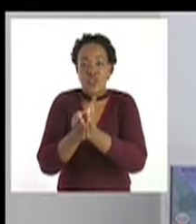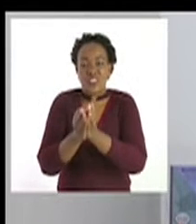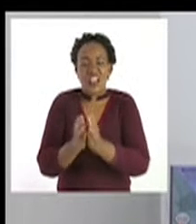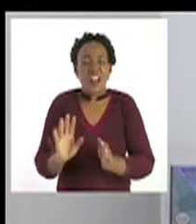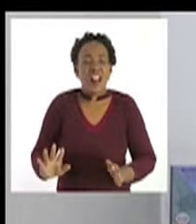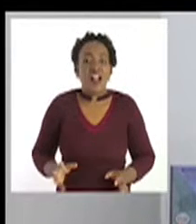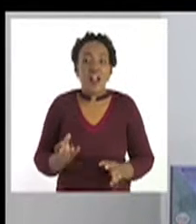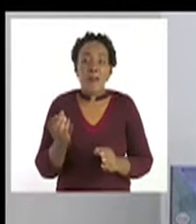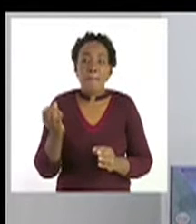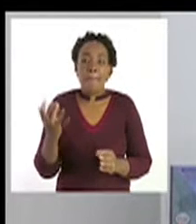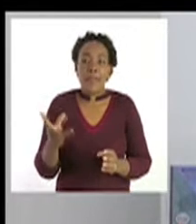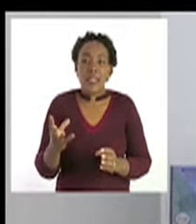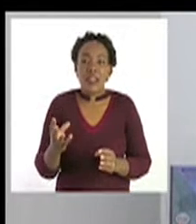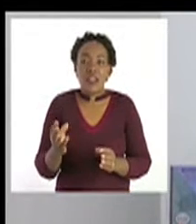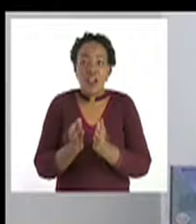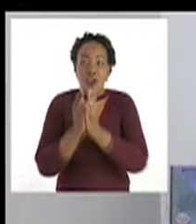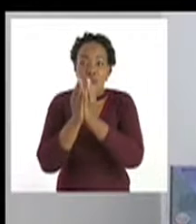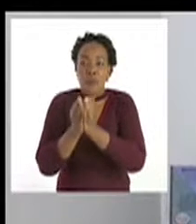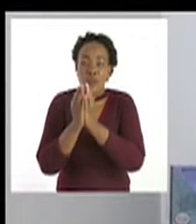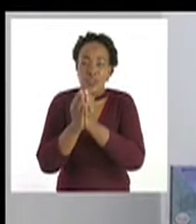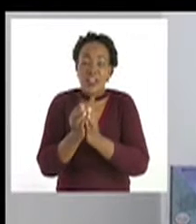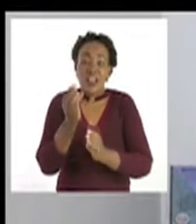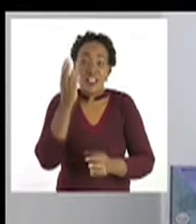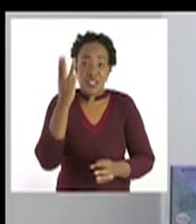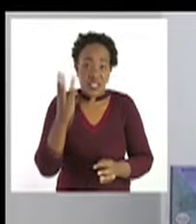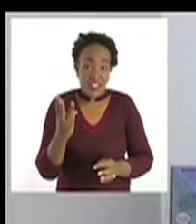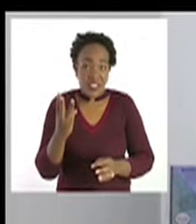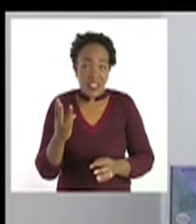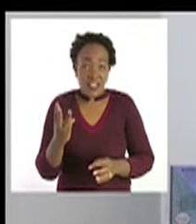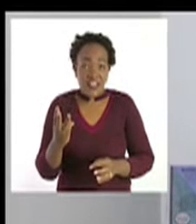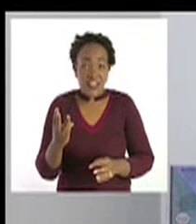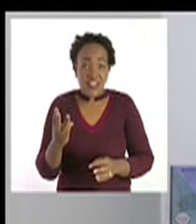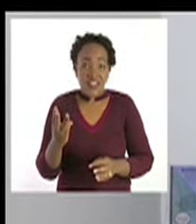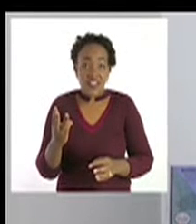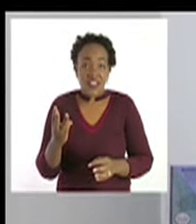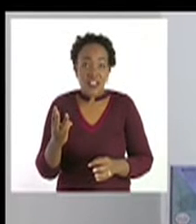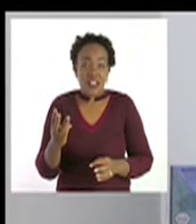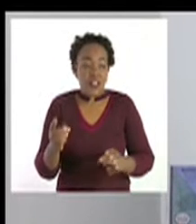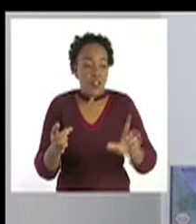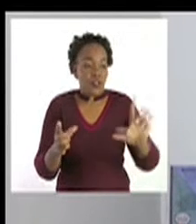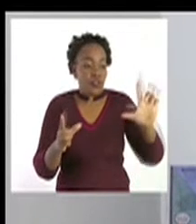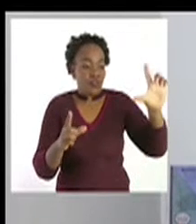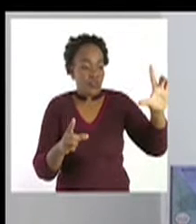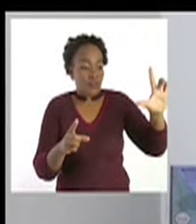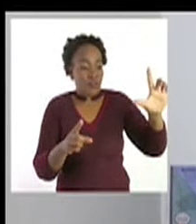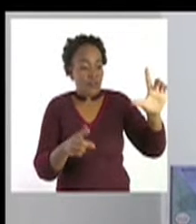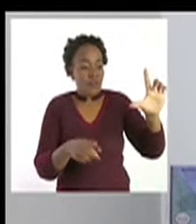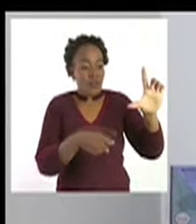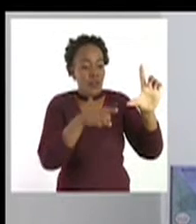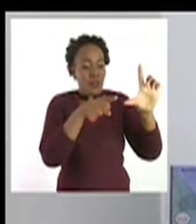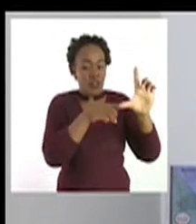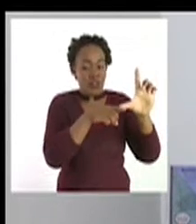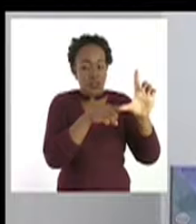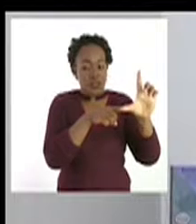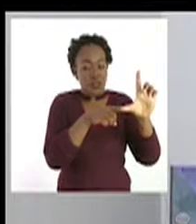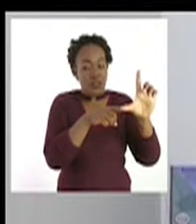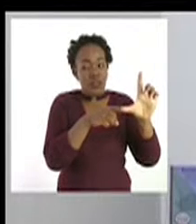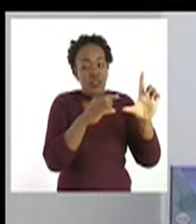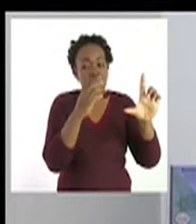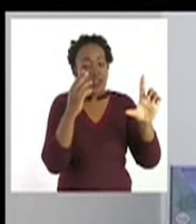boats? 3 boats. Okay, we go to boats.